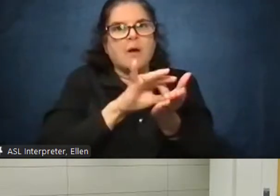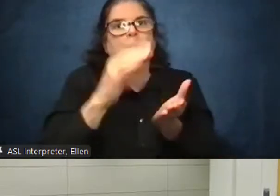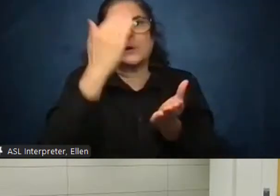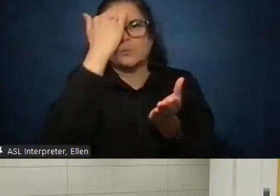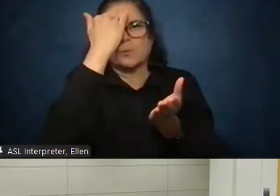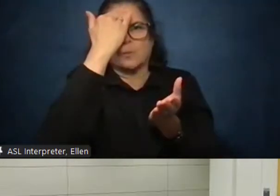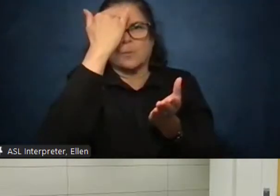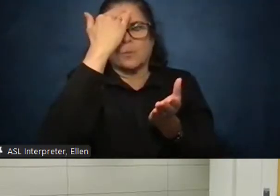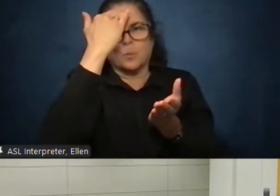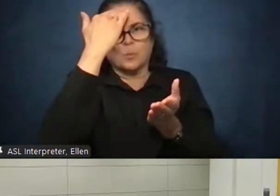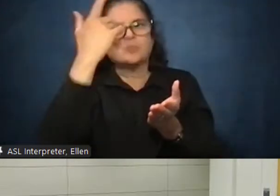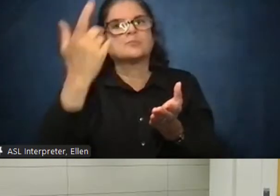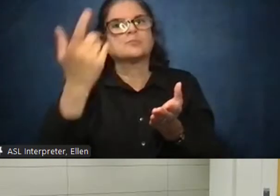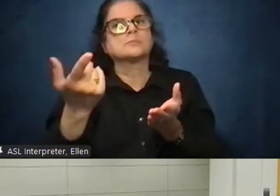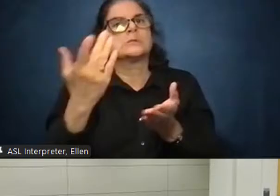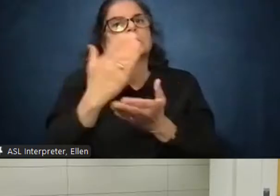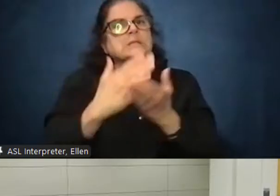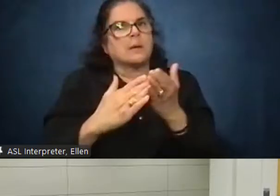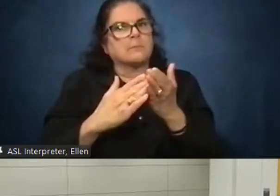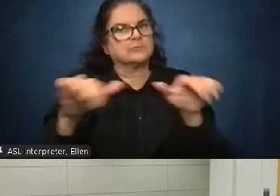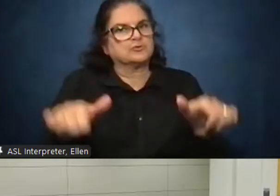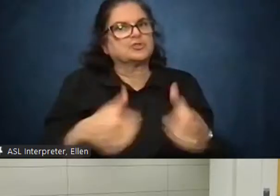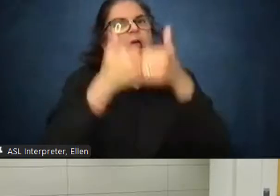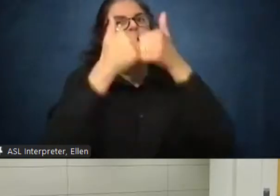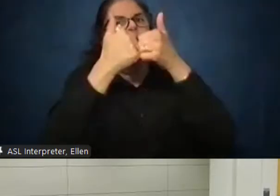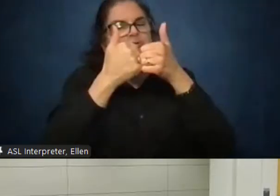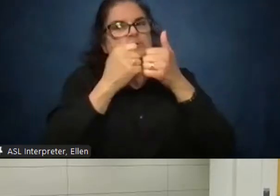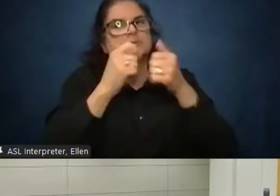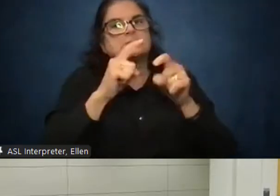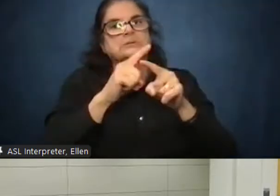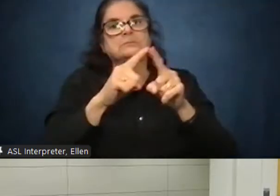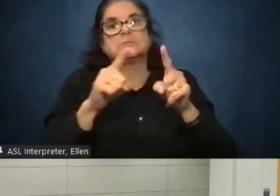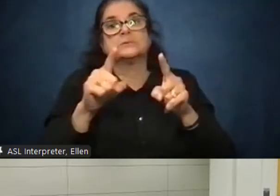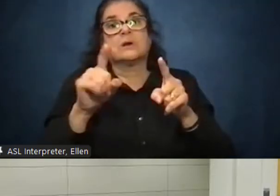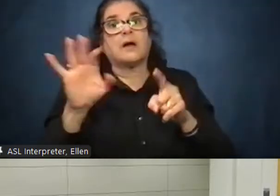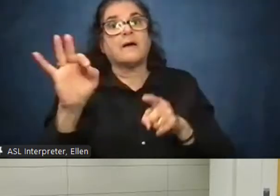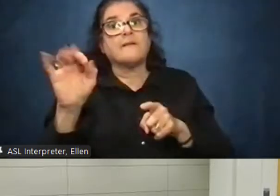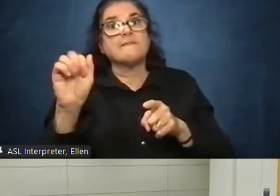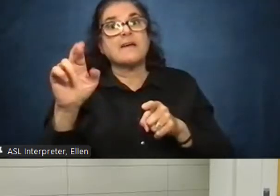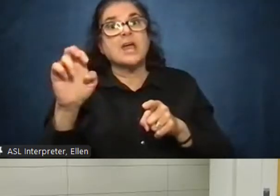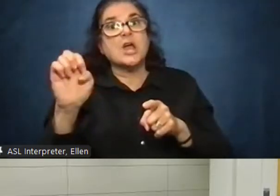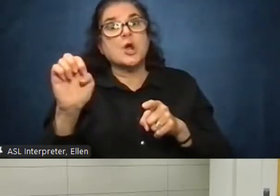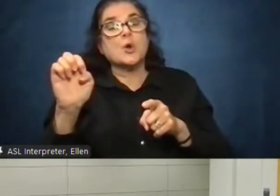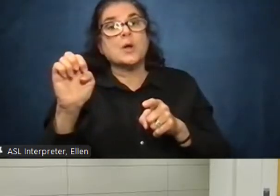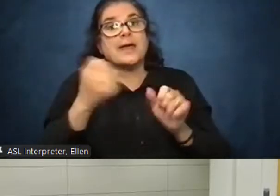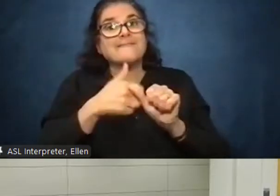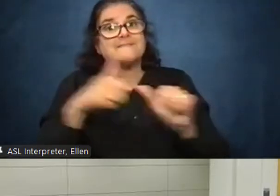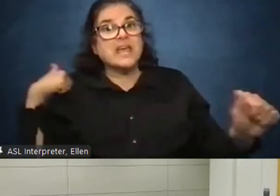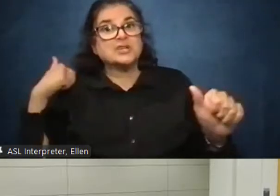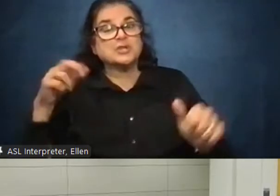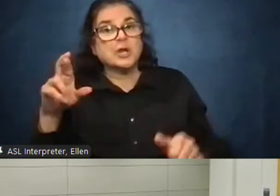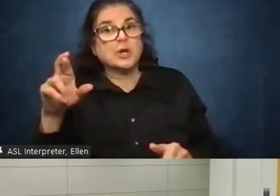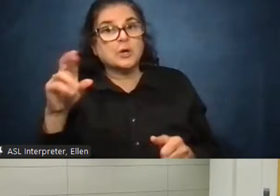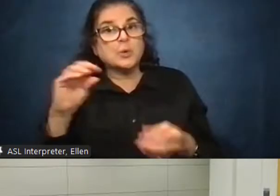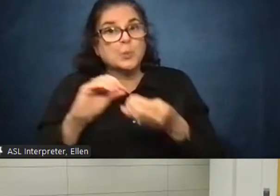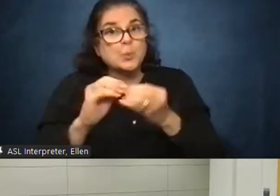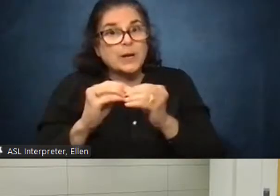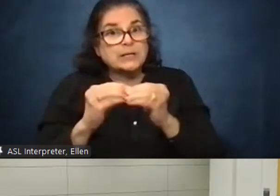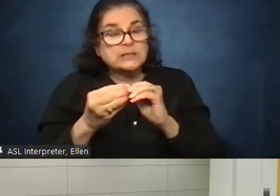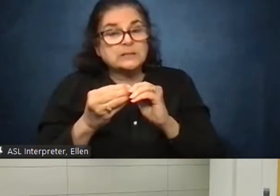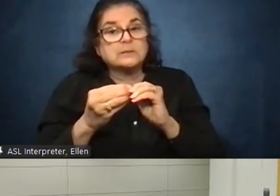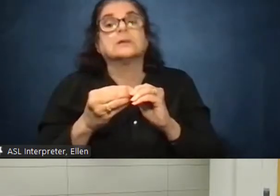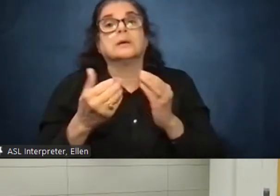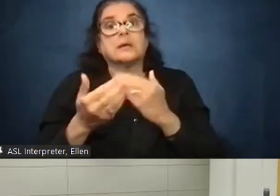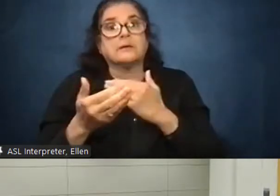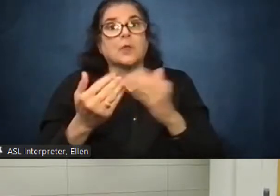pose some challenges. What I would note is our fare evasion rates, while that individual did